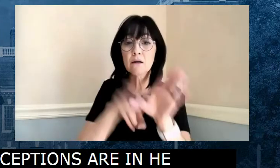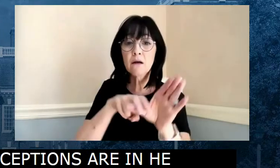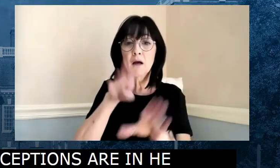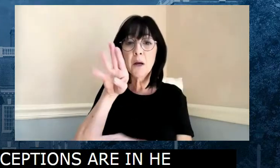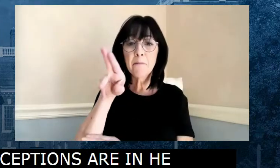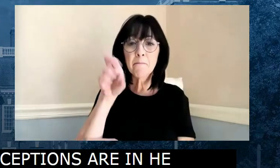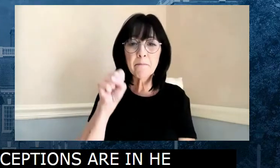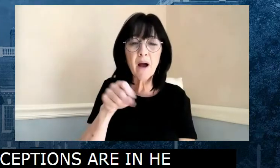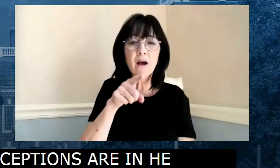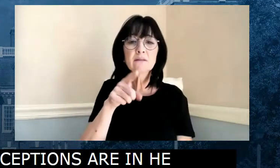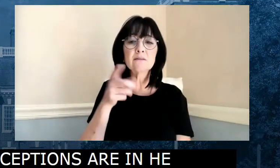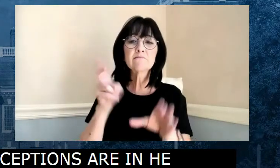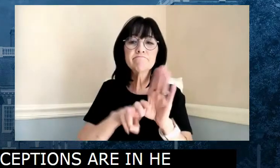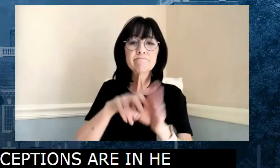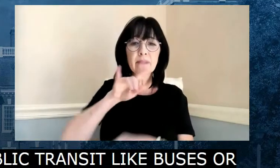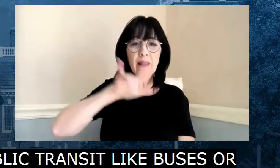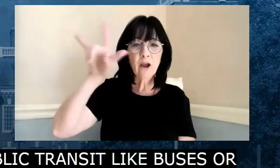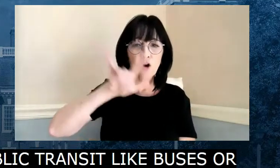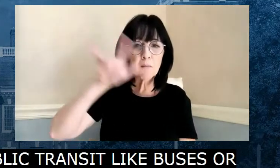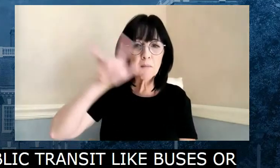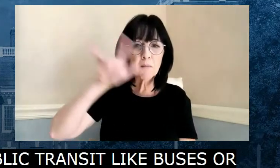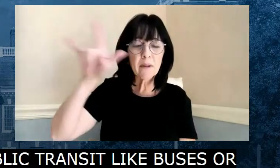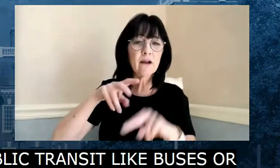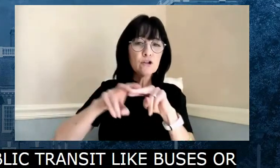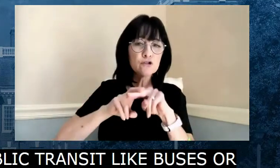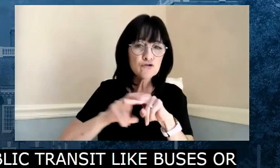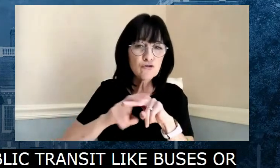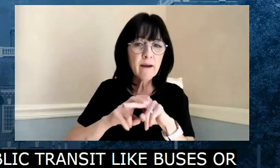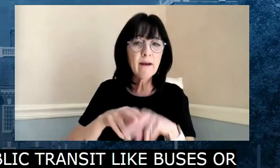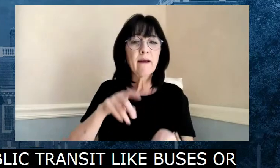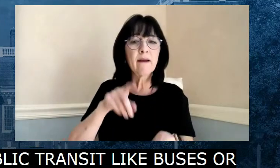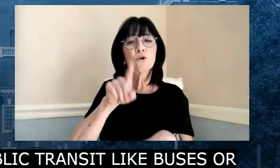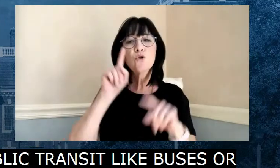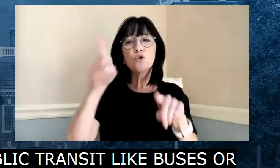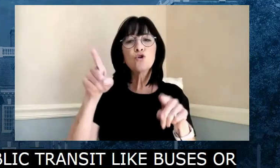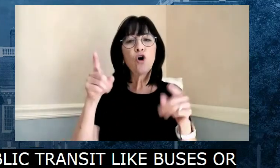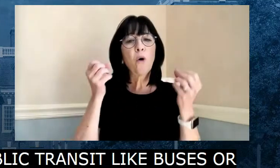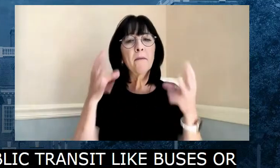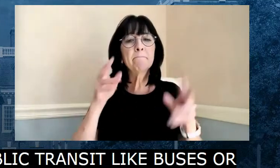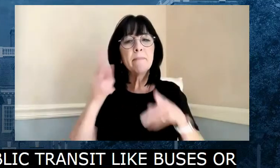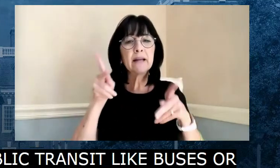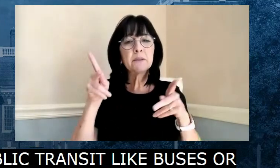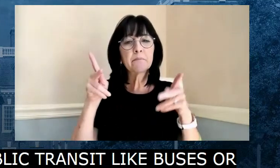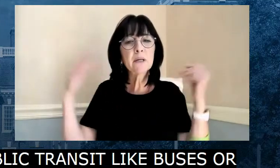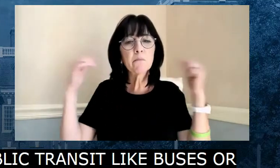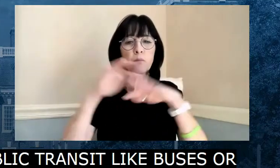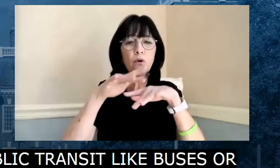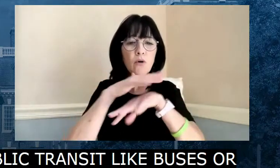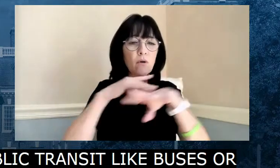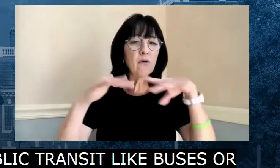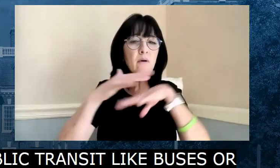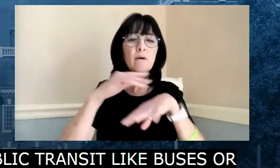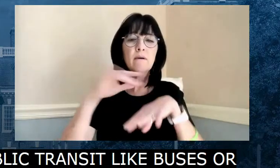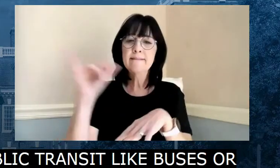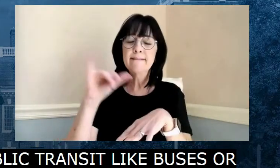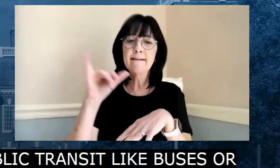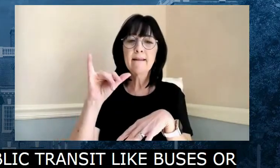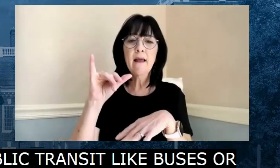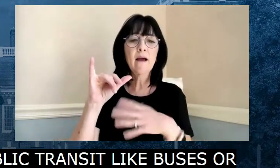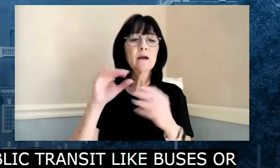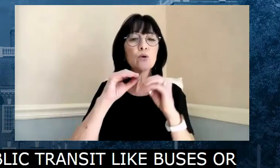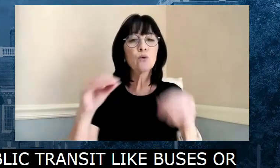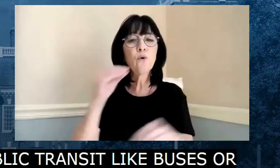settings, healthcare settings, and congregate settings like prison facilities and homeless shelters. And while